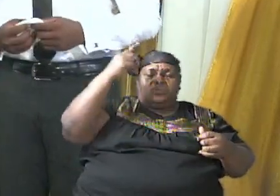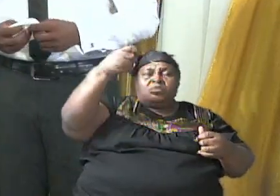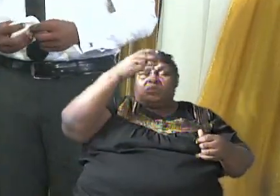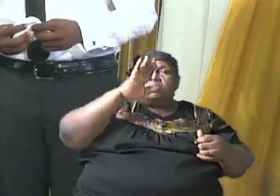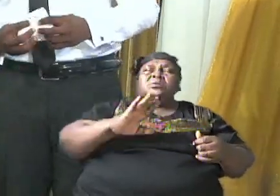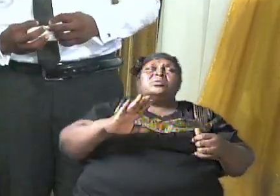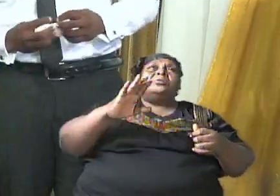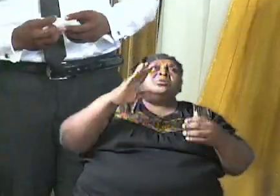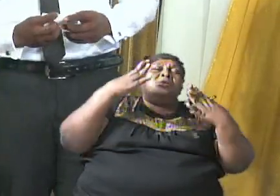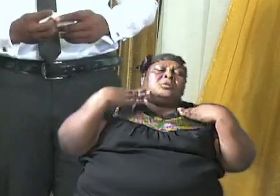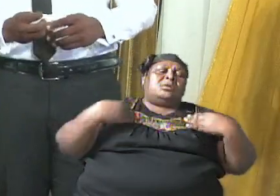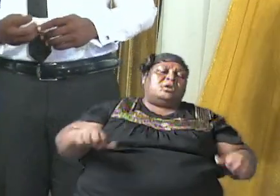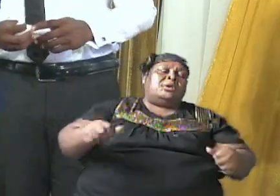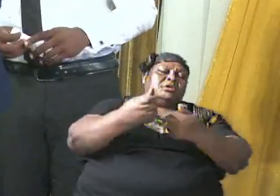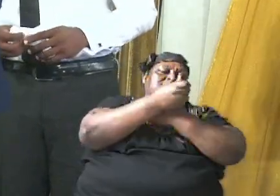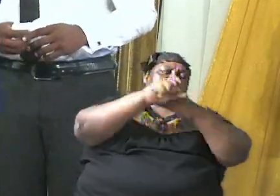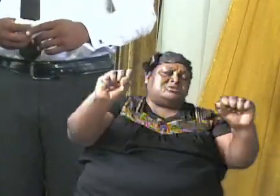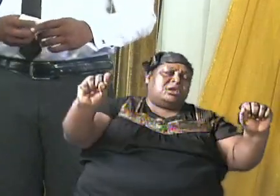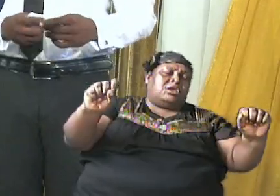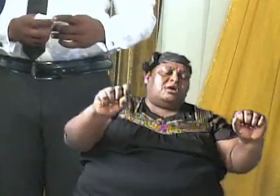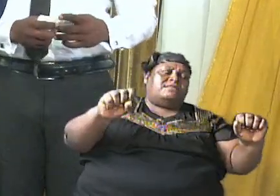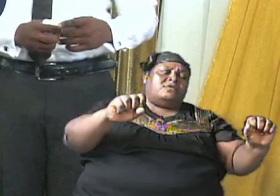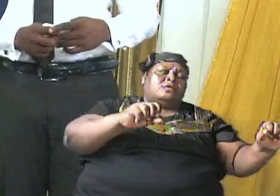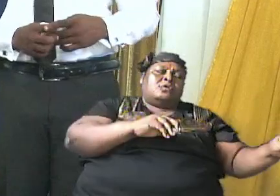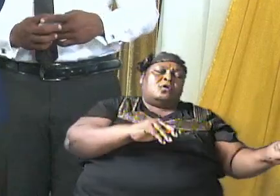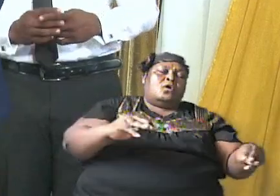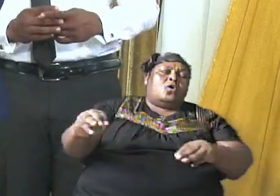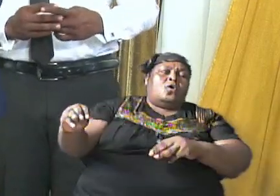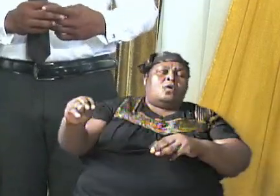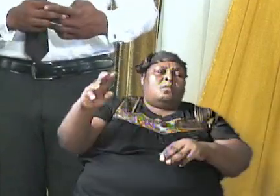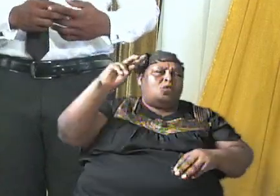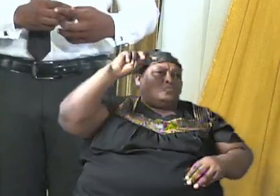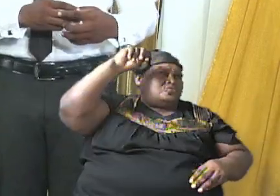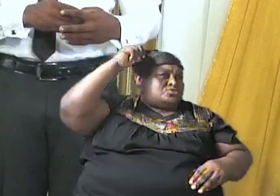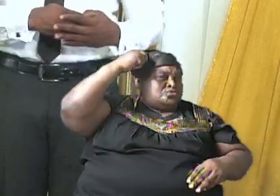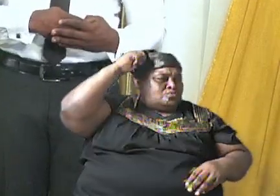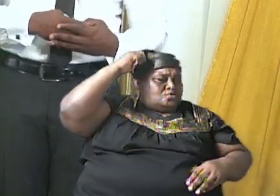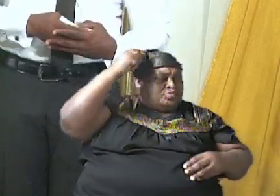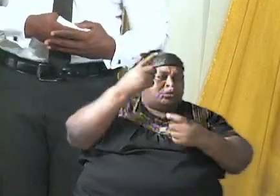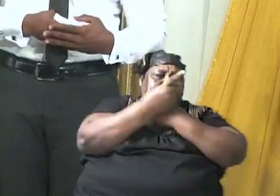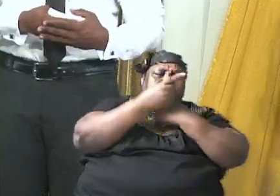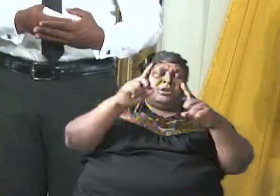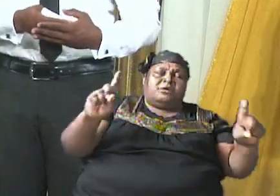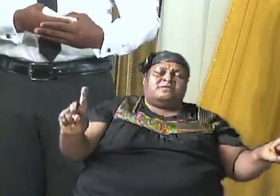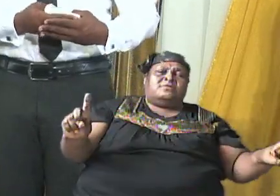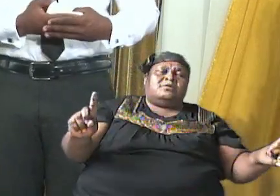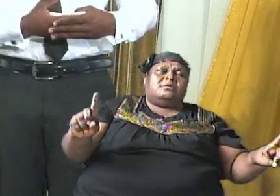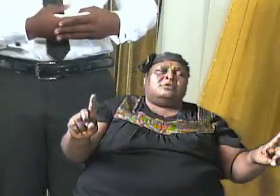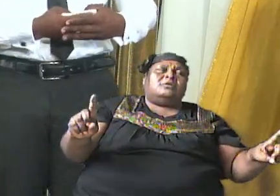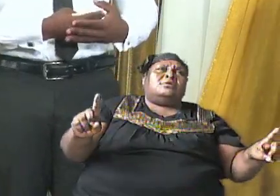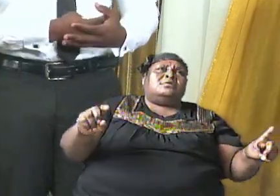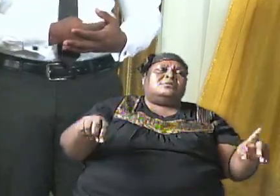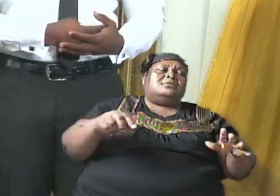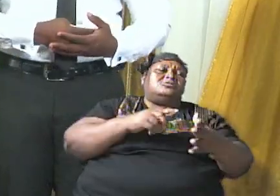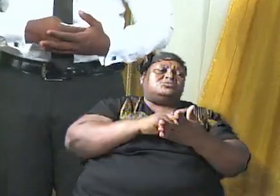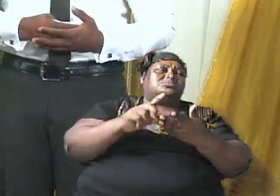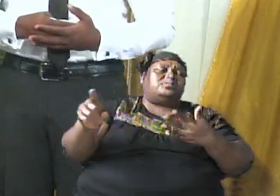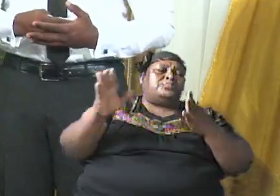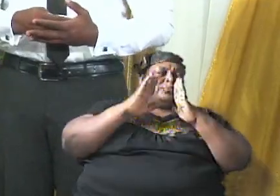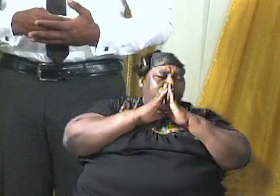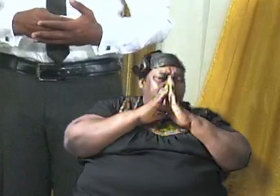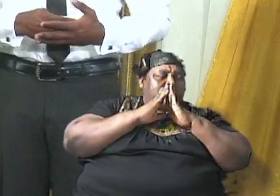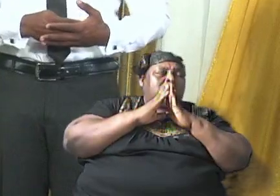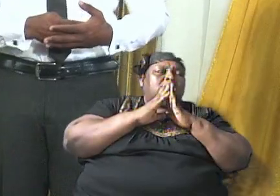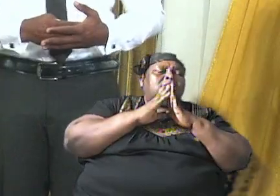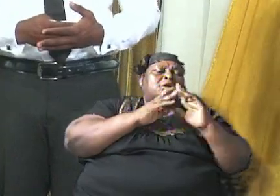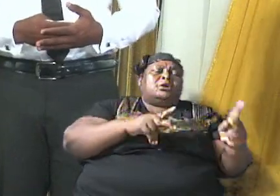who save, who remove tumor, who has delivered. Lord God Almighty, be sweet, Lord Jesus, God. We pray